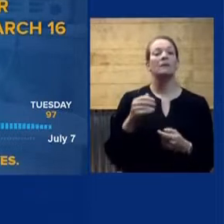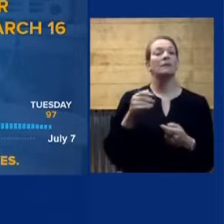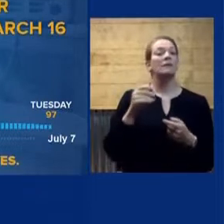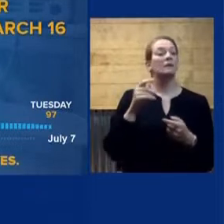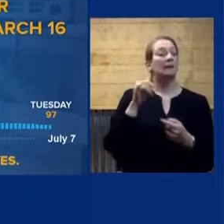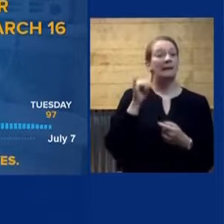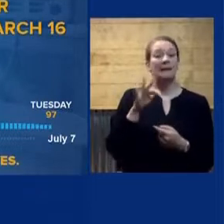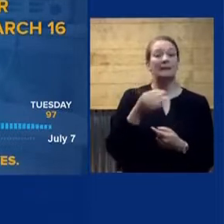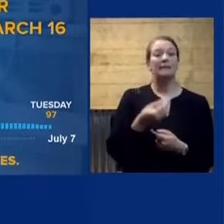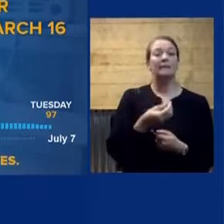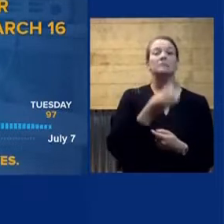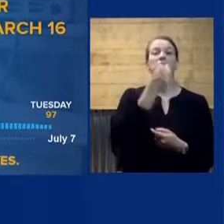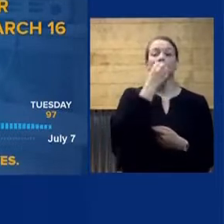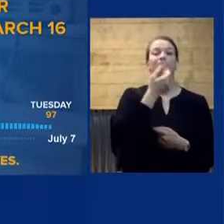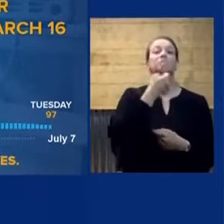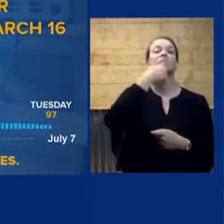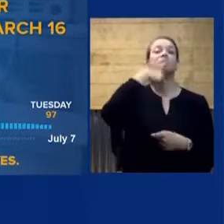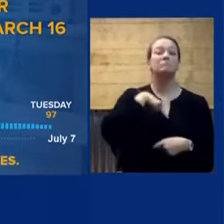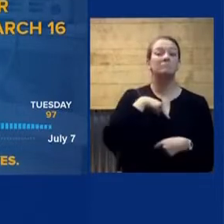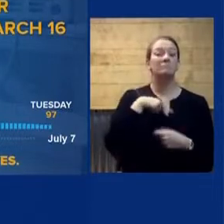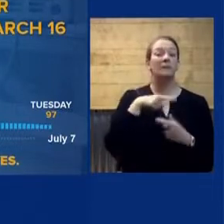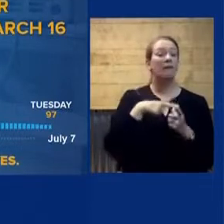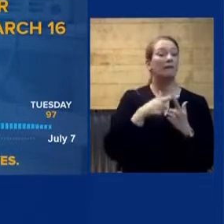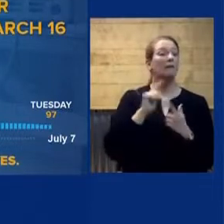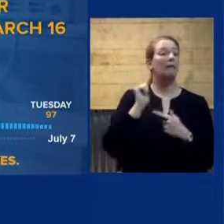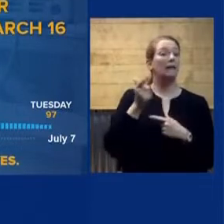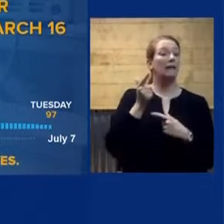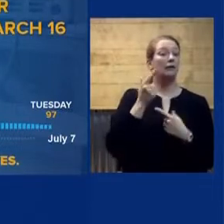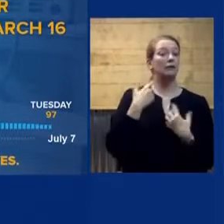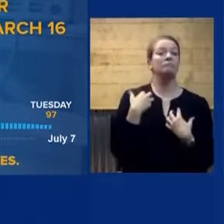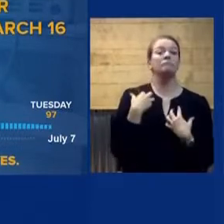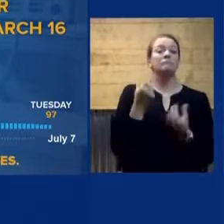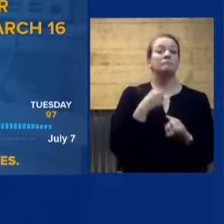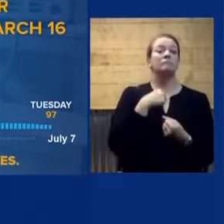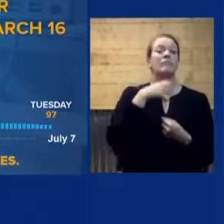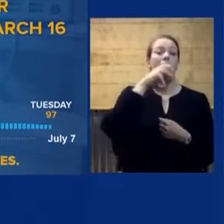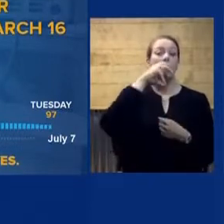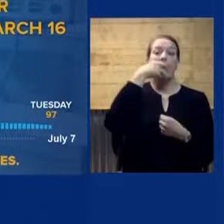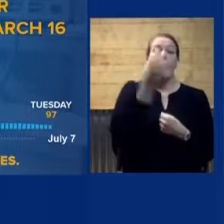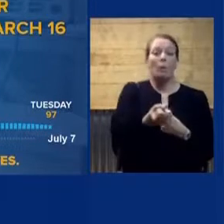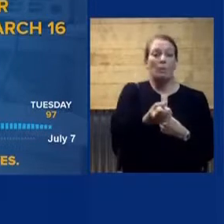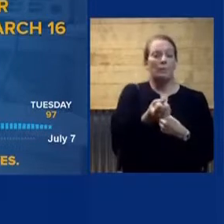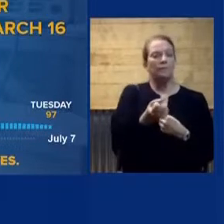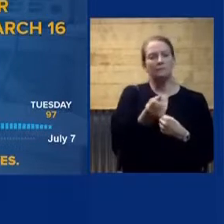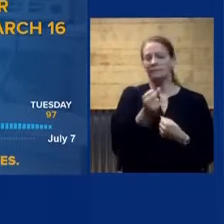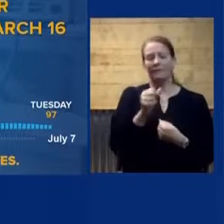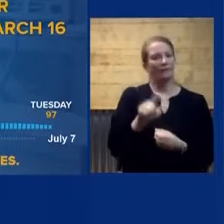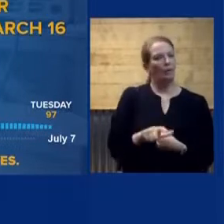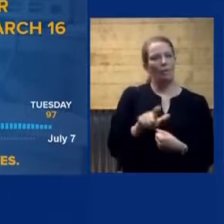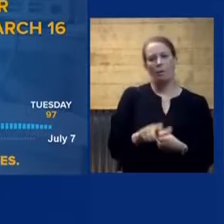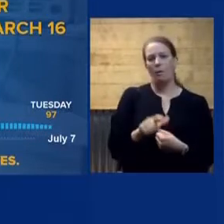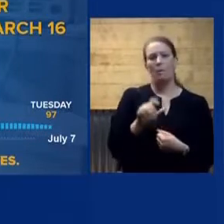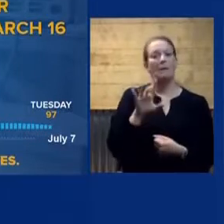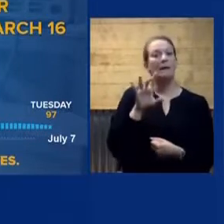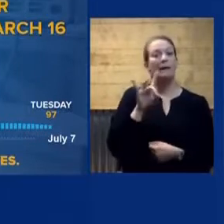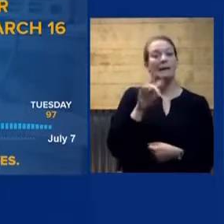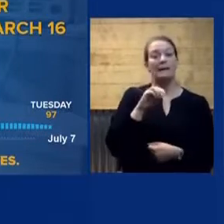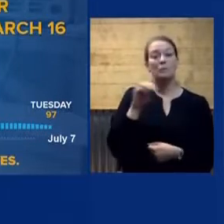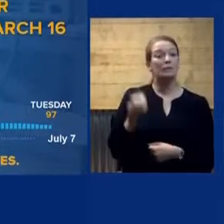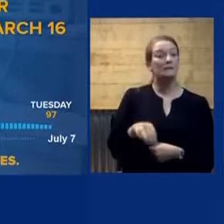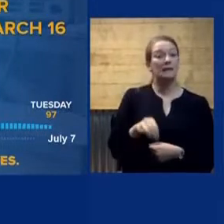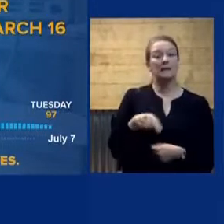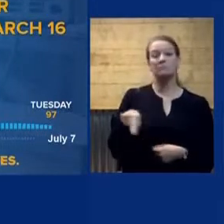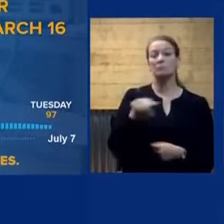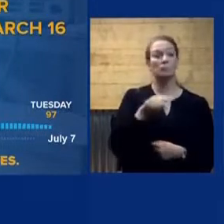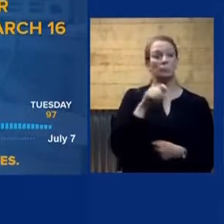intubated, actually come off the intubator is very low. About 80% of the people who are intubated don't survive. So the